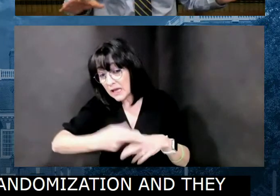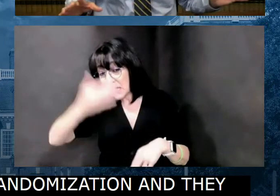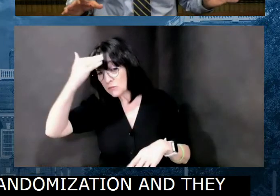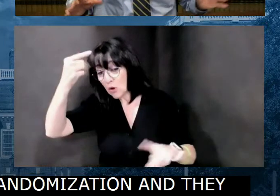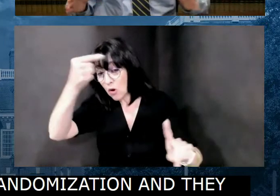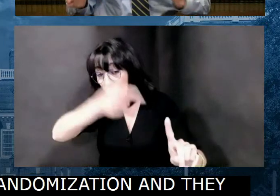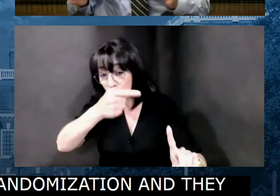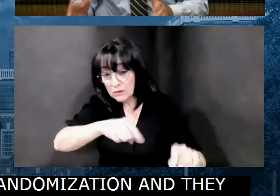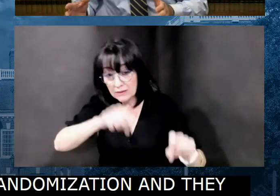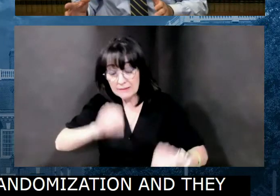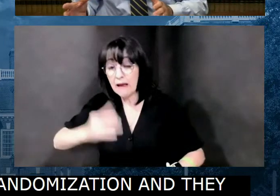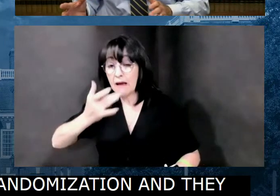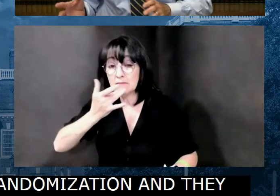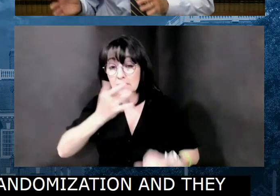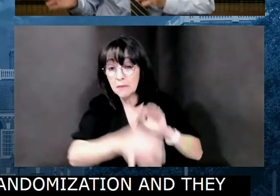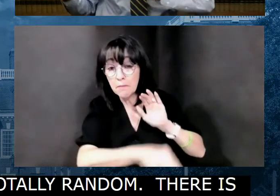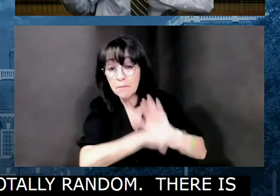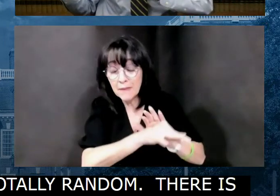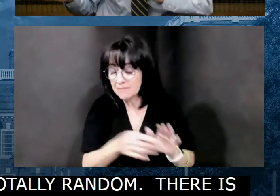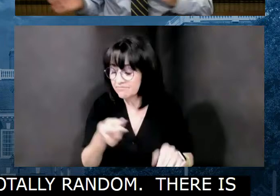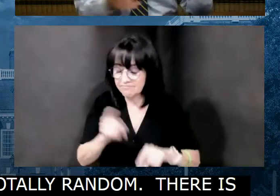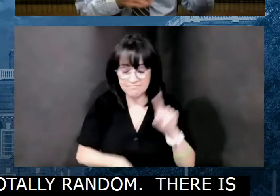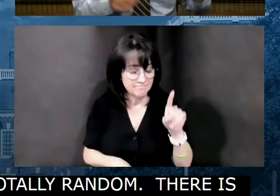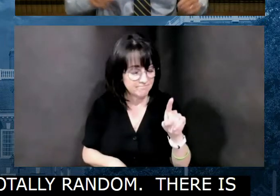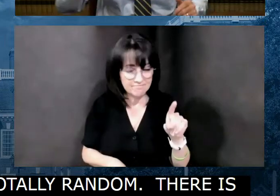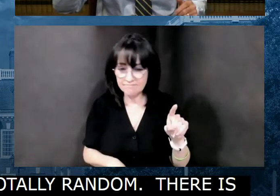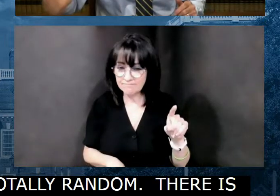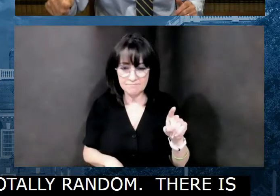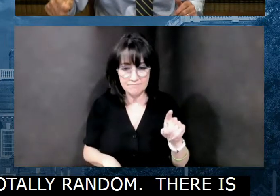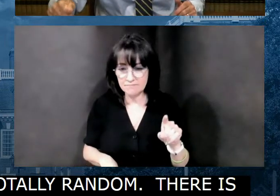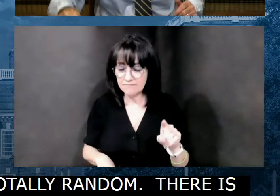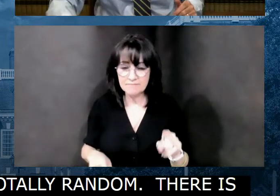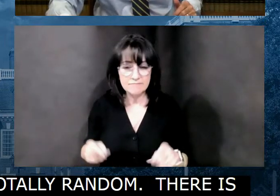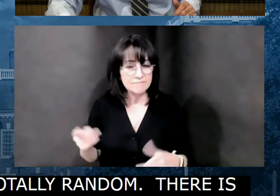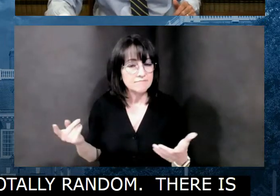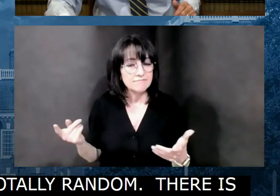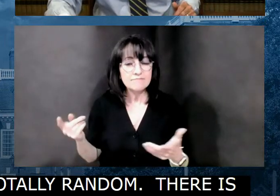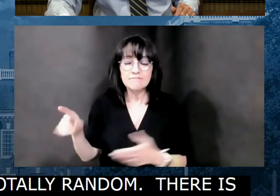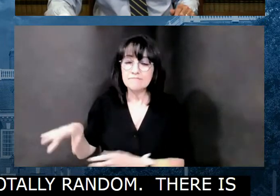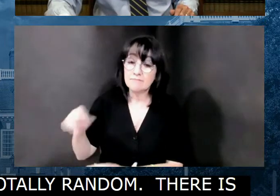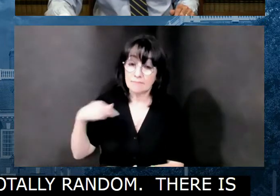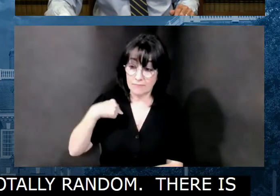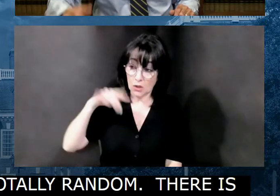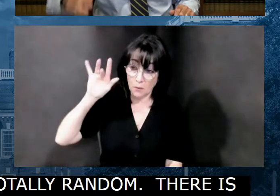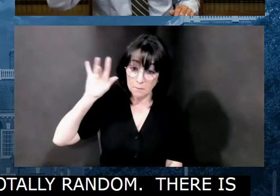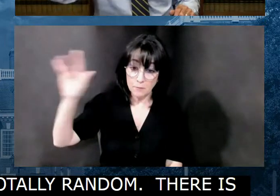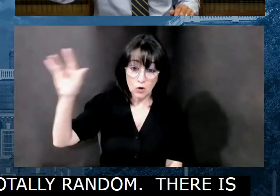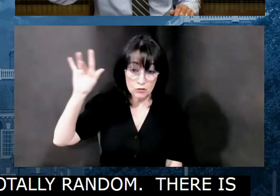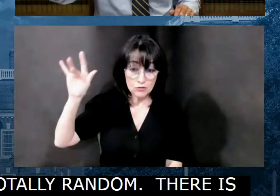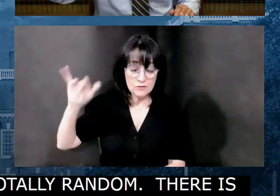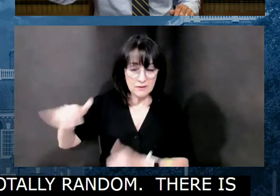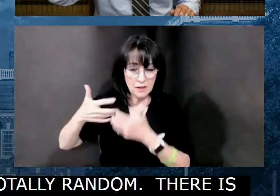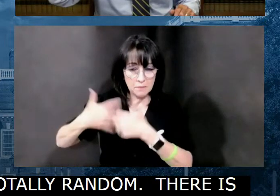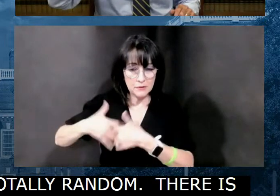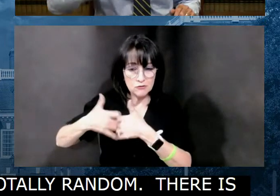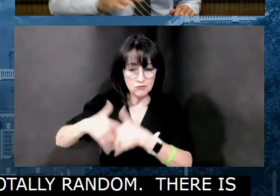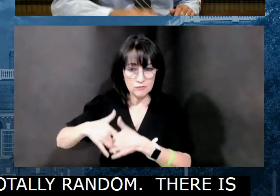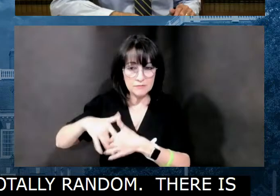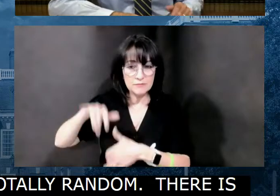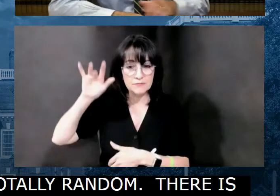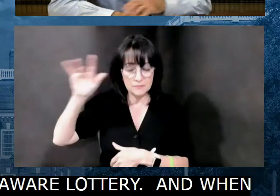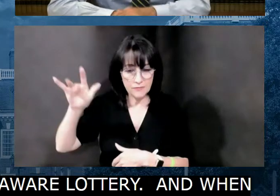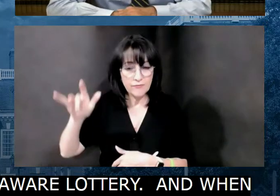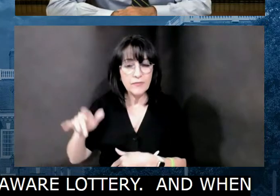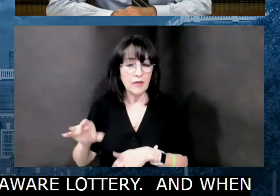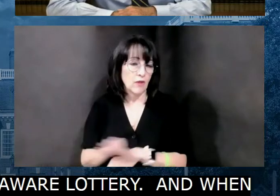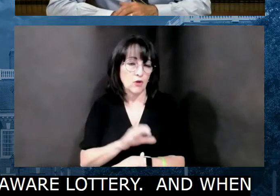any of that. They just send those numbers that are selected when I push that button there and the computer spit out the